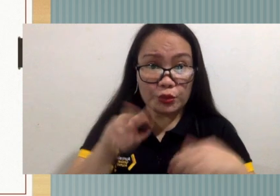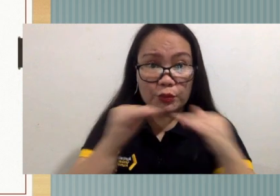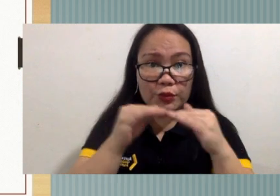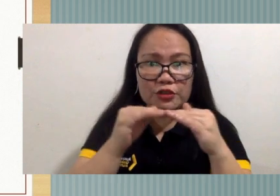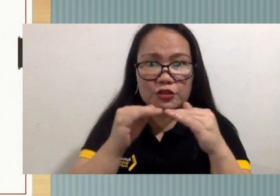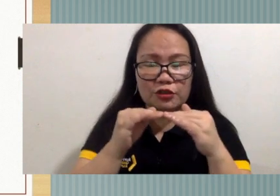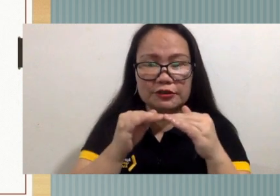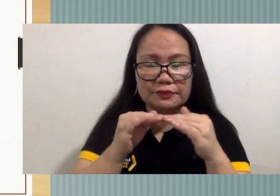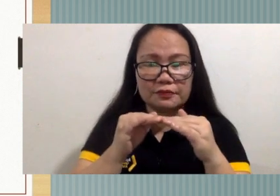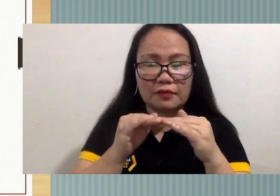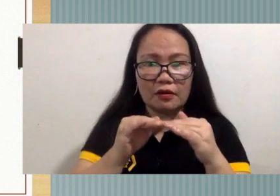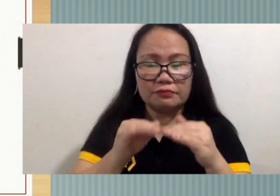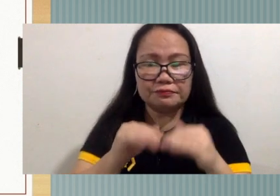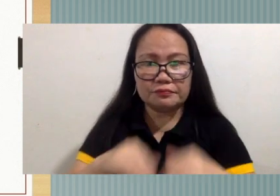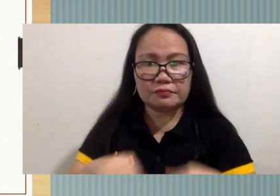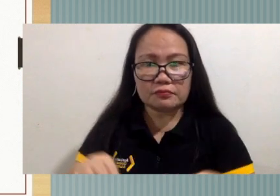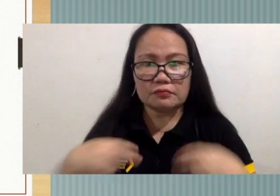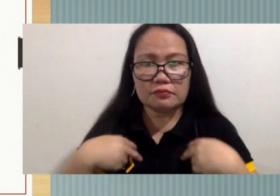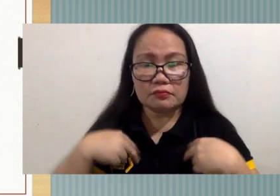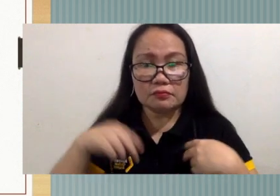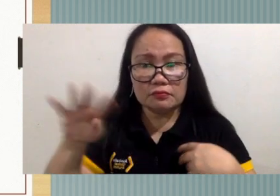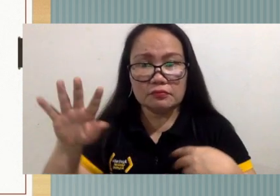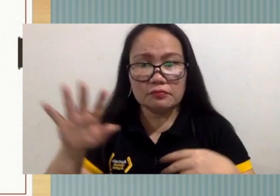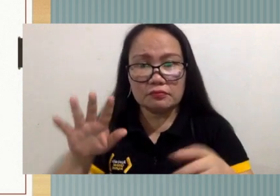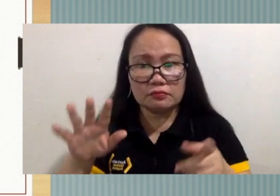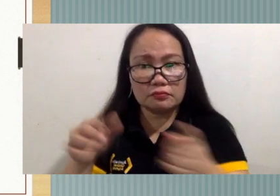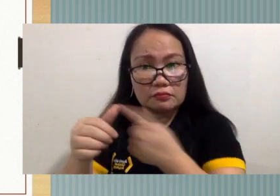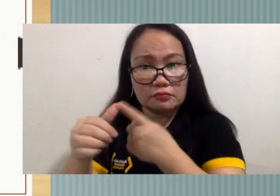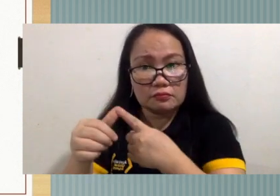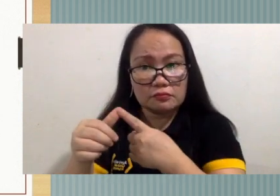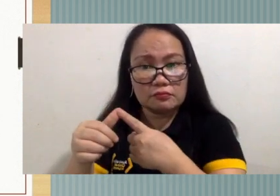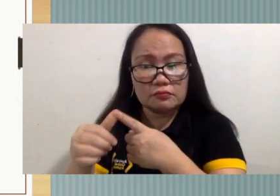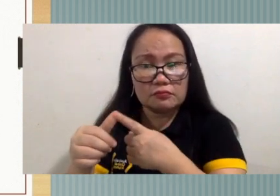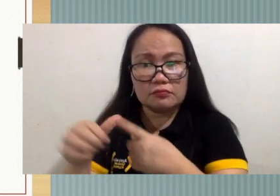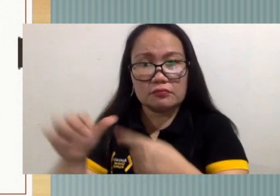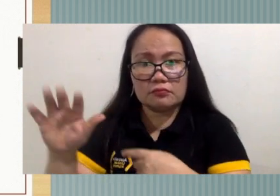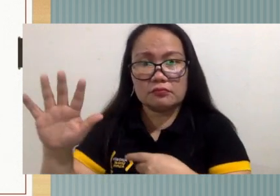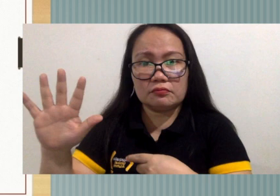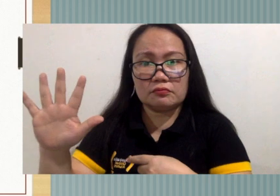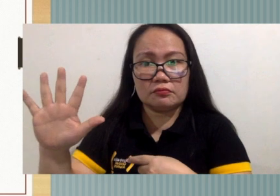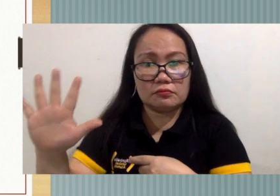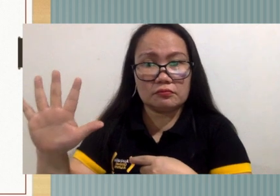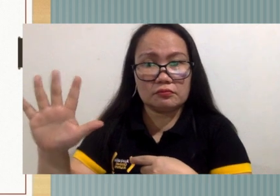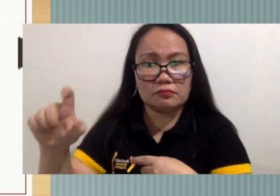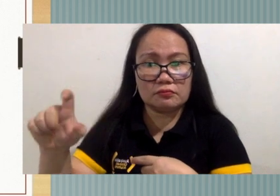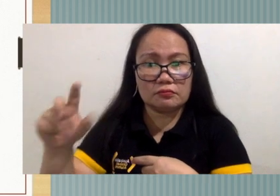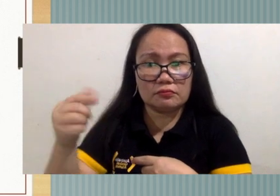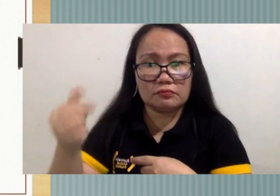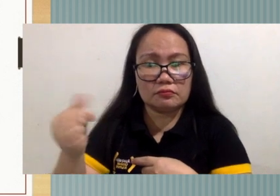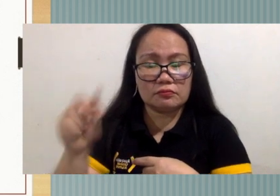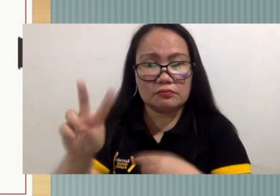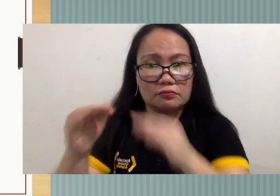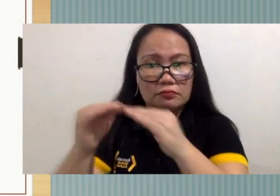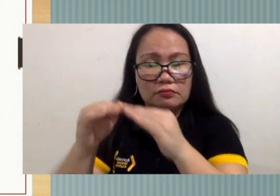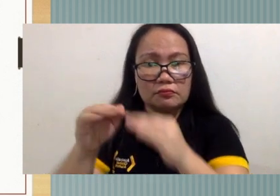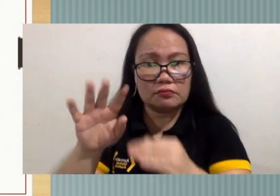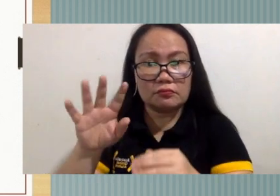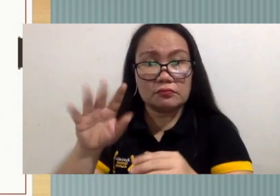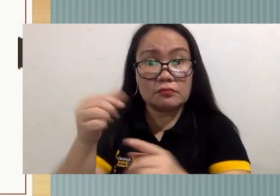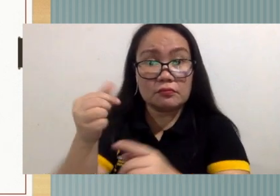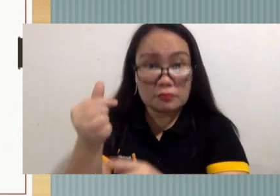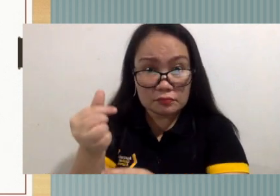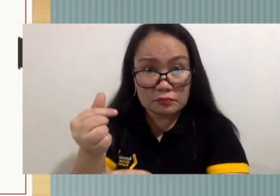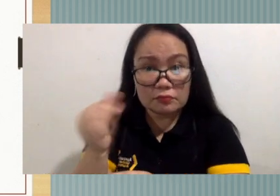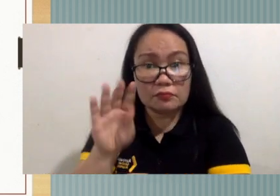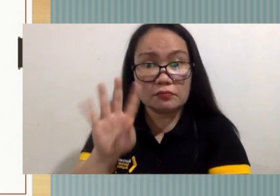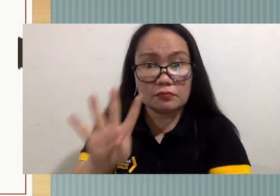dalawang equations natin dyan. So, we have the first equation, 5x plus 2 is equal to